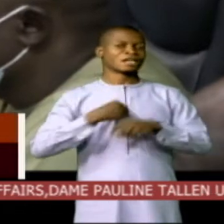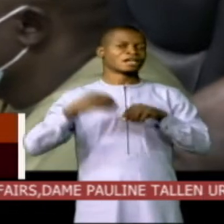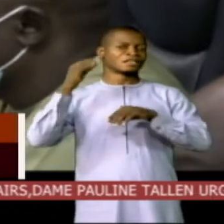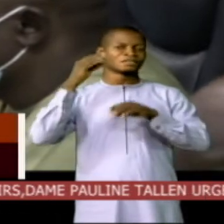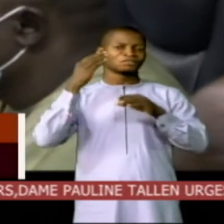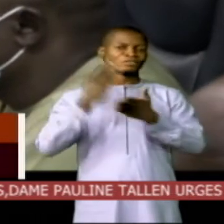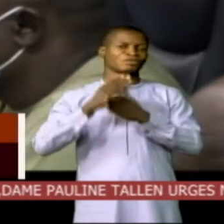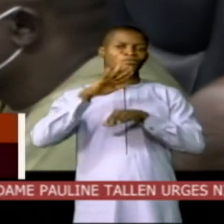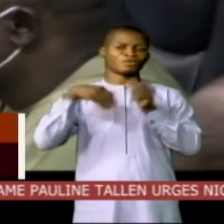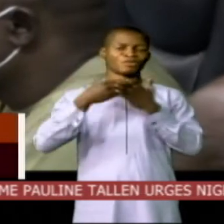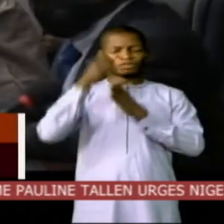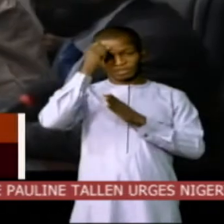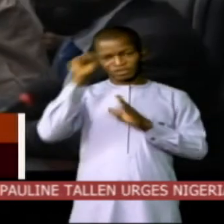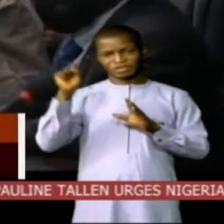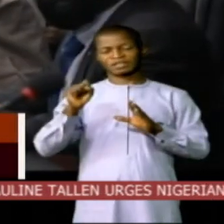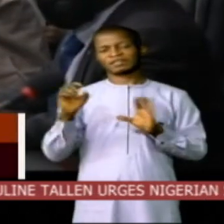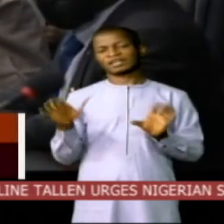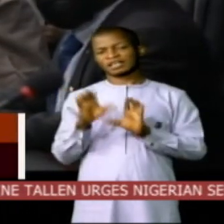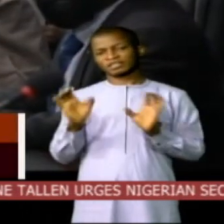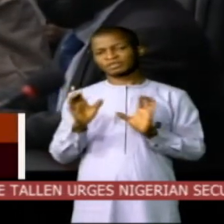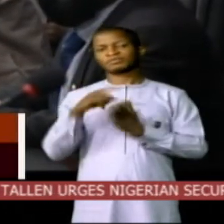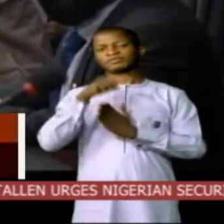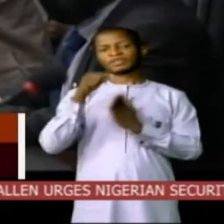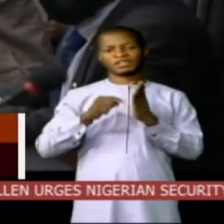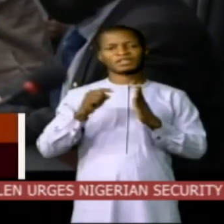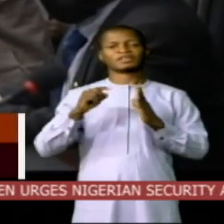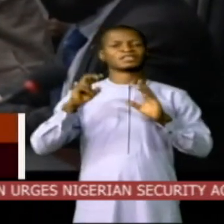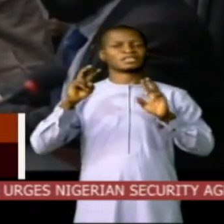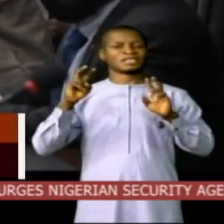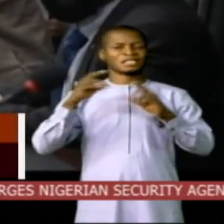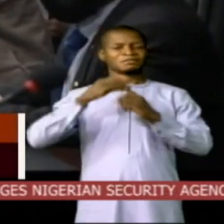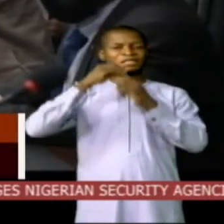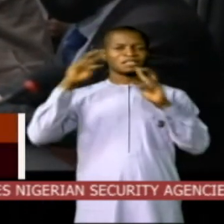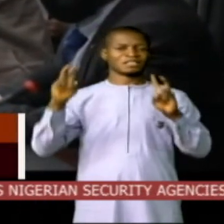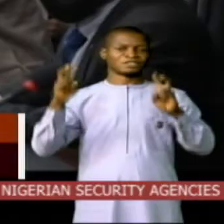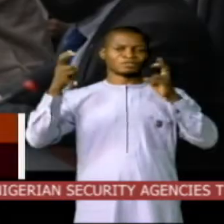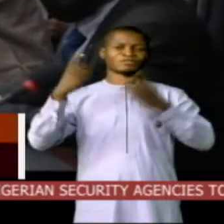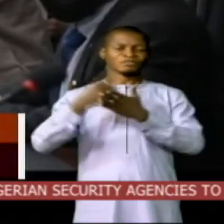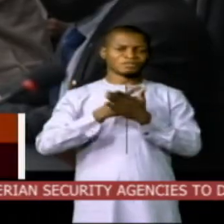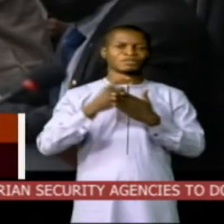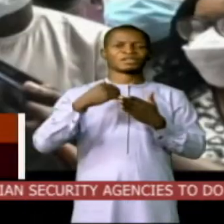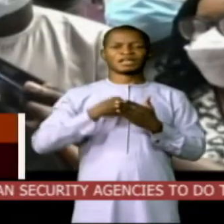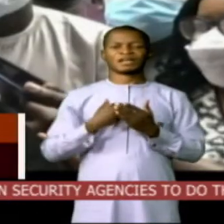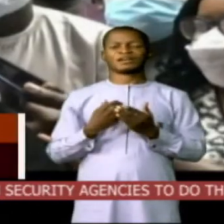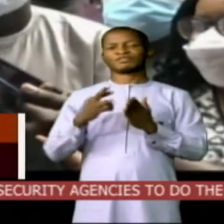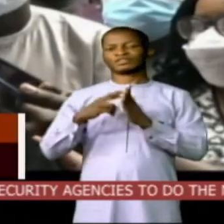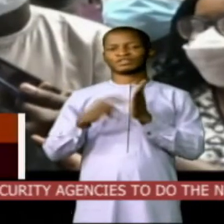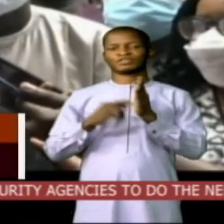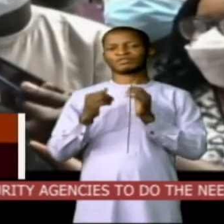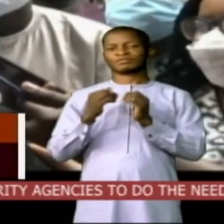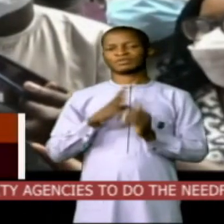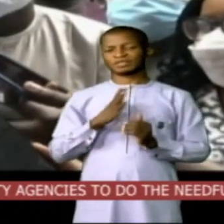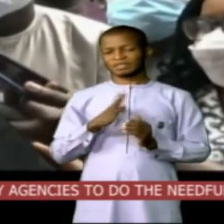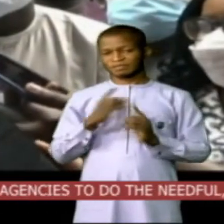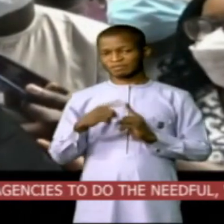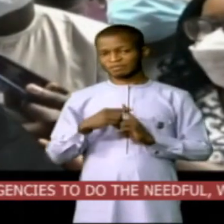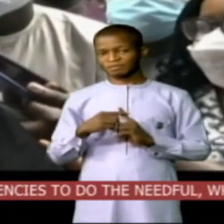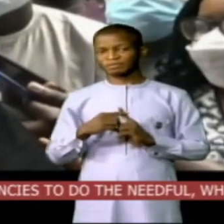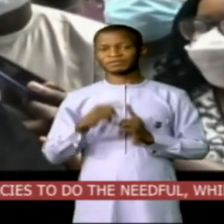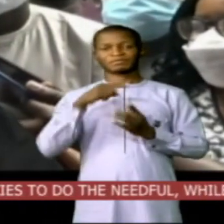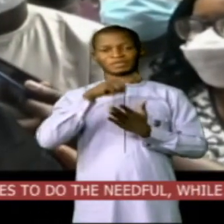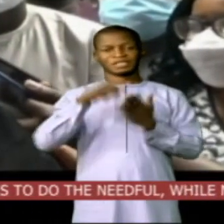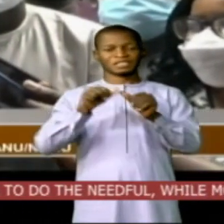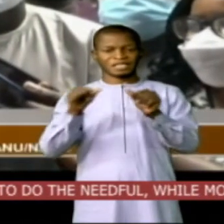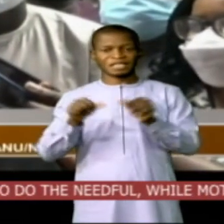the industrial action. This particular deliberation has yielded positive results. Those areas that needed to be